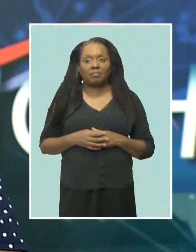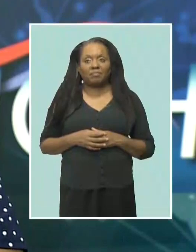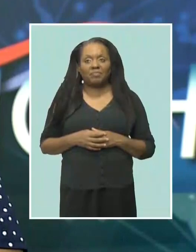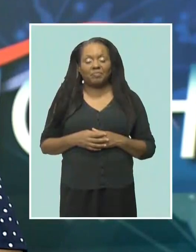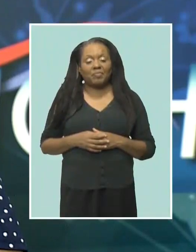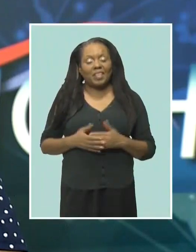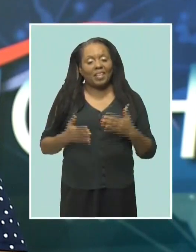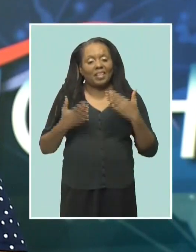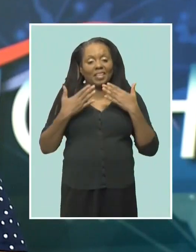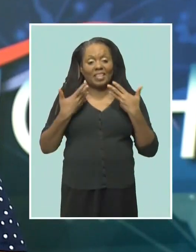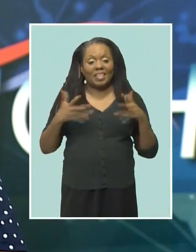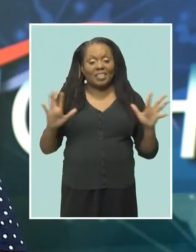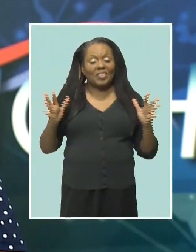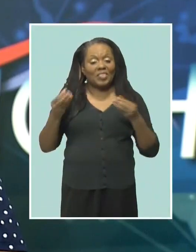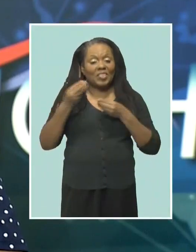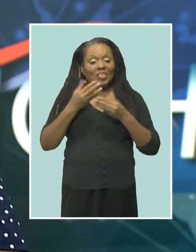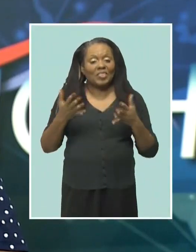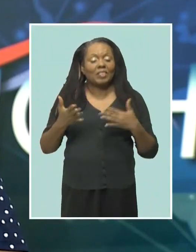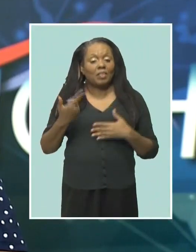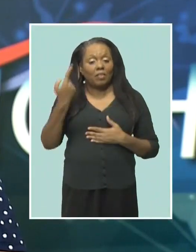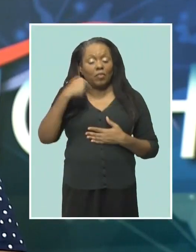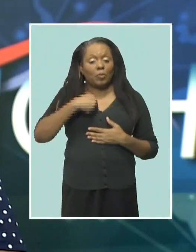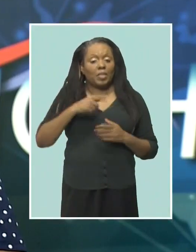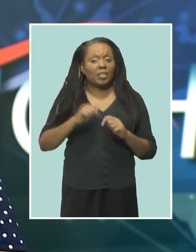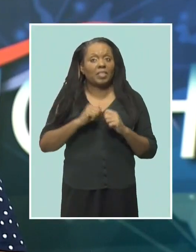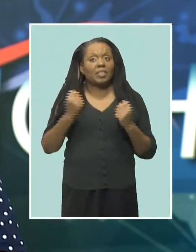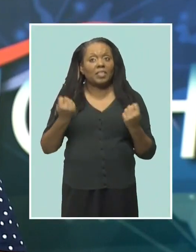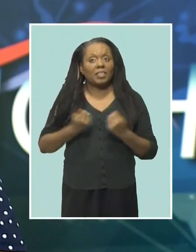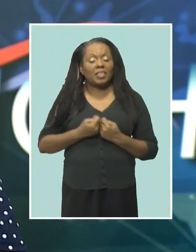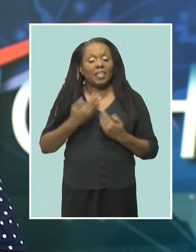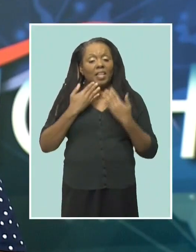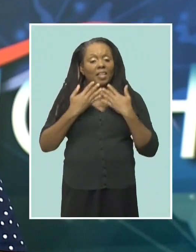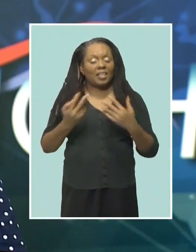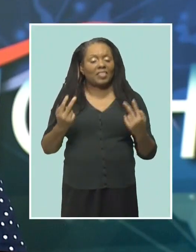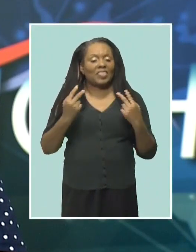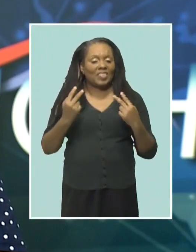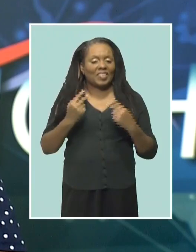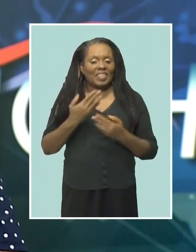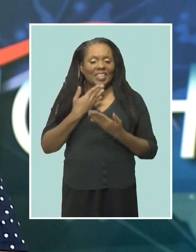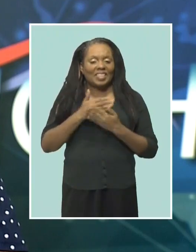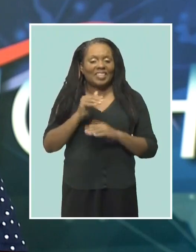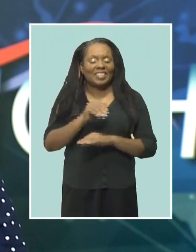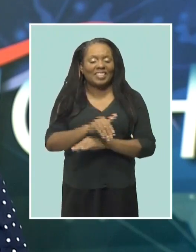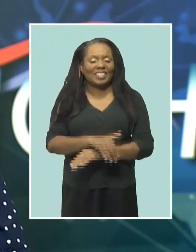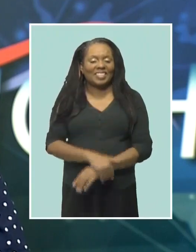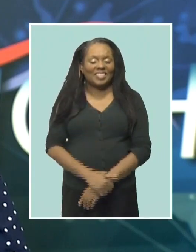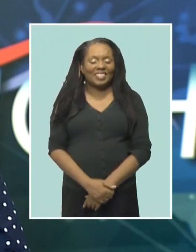And that's our news for tonight. On behalf of the entire team, thank you so much for tuning in.